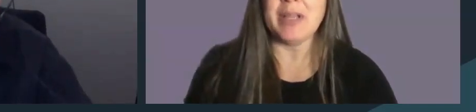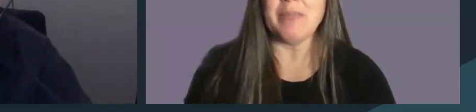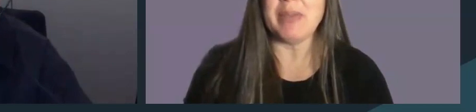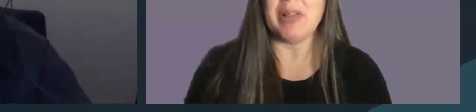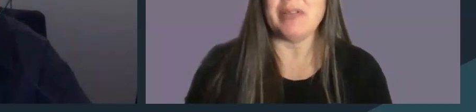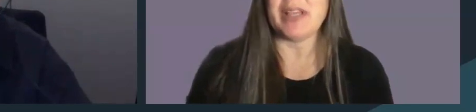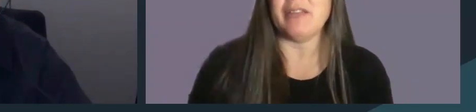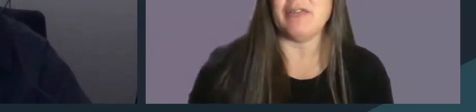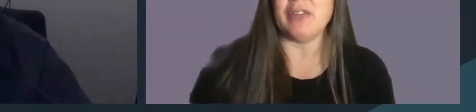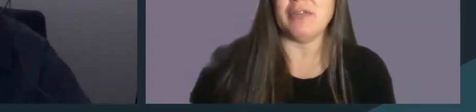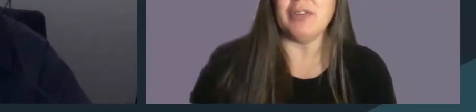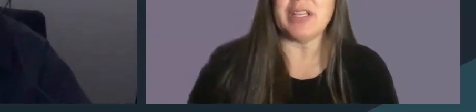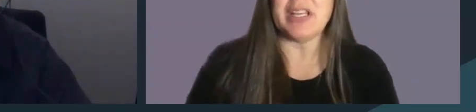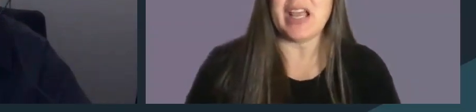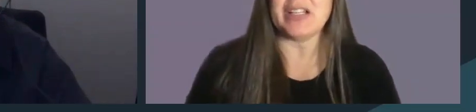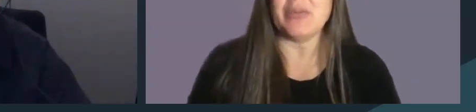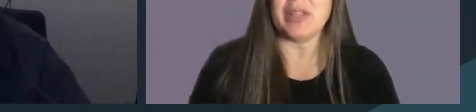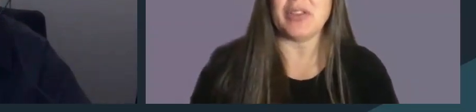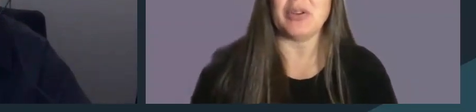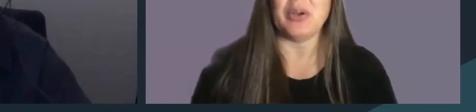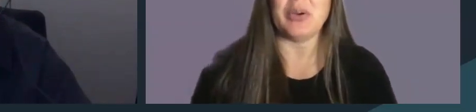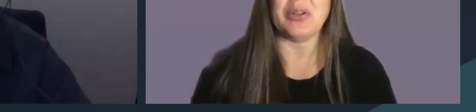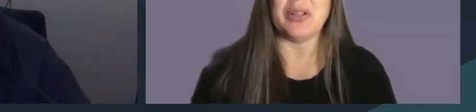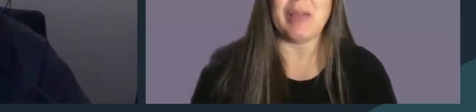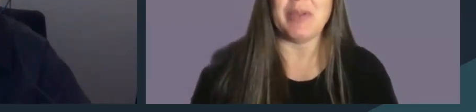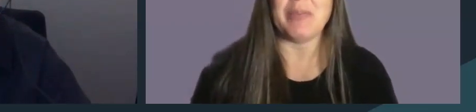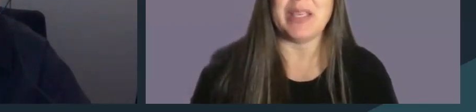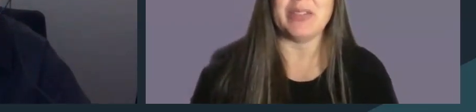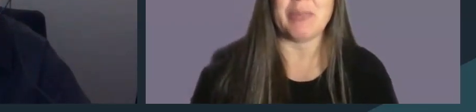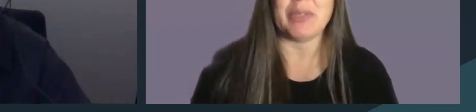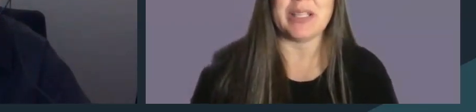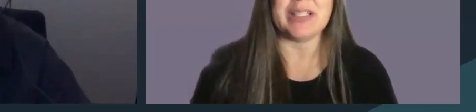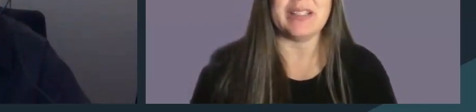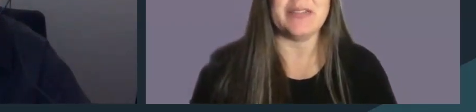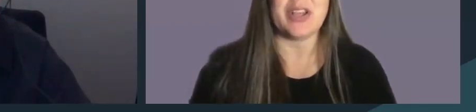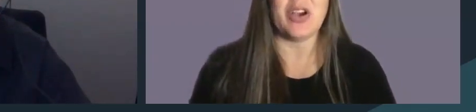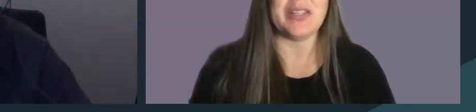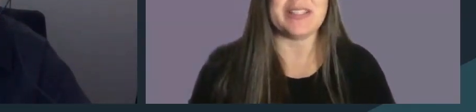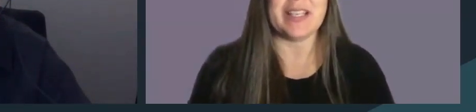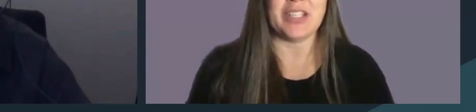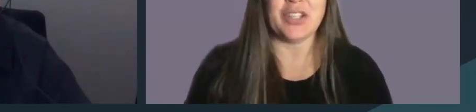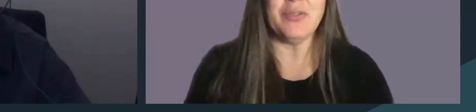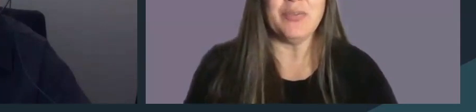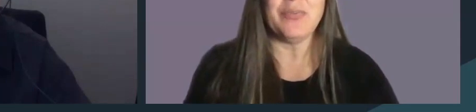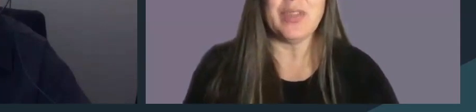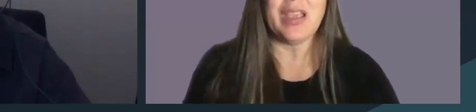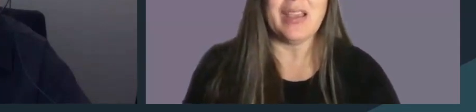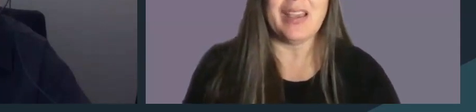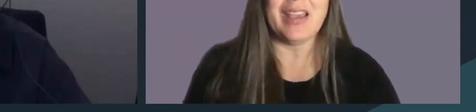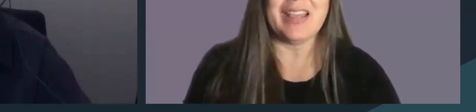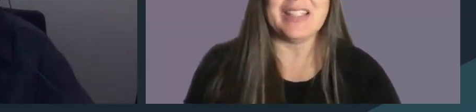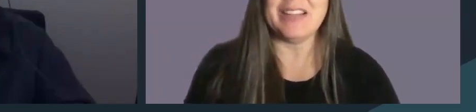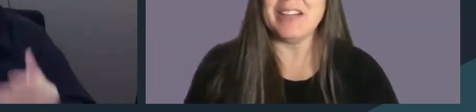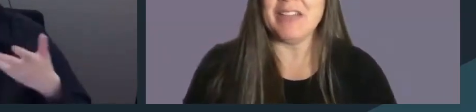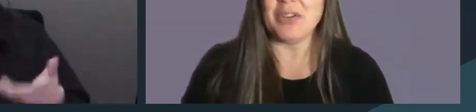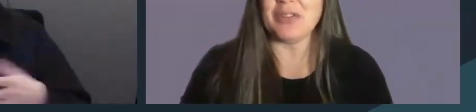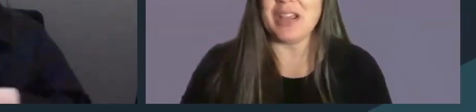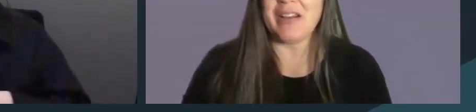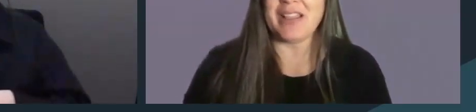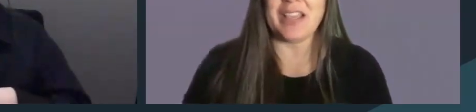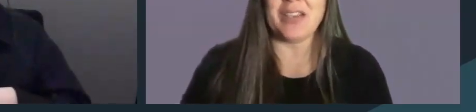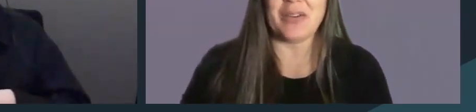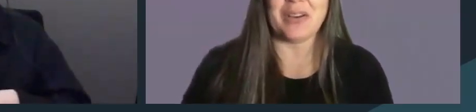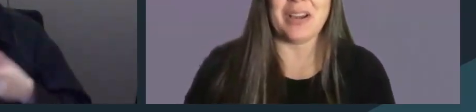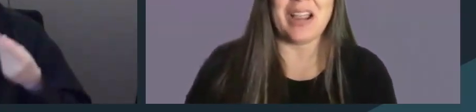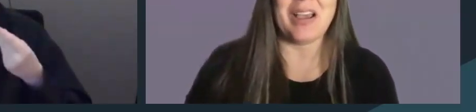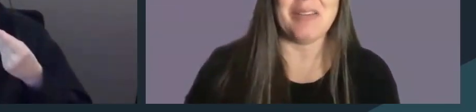was, how can people outside of Nunavut connect with their local MPP's representatives on this issue? And Derek, if you're